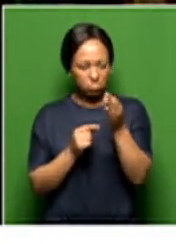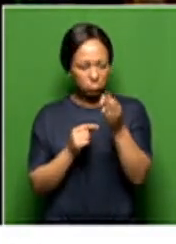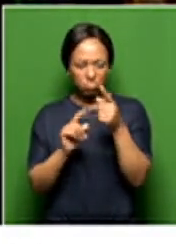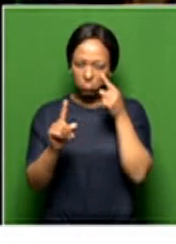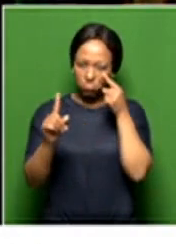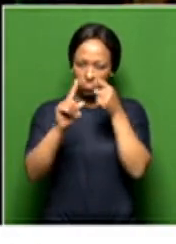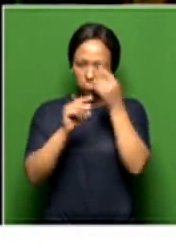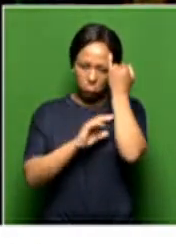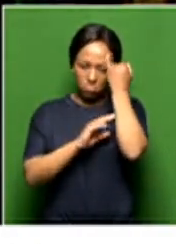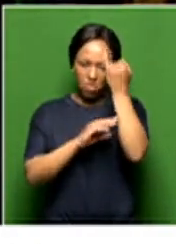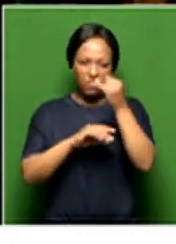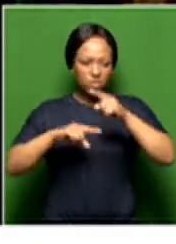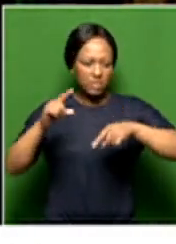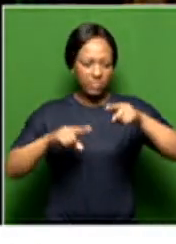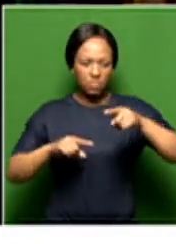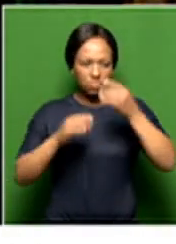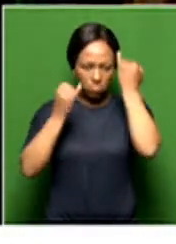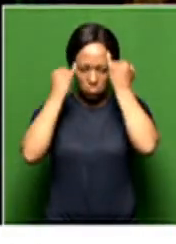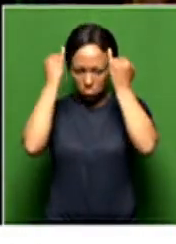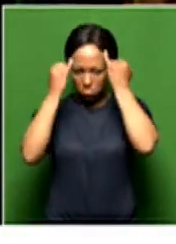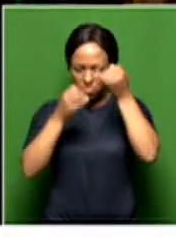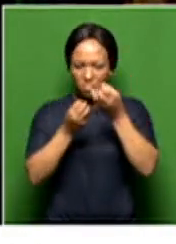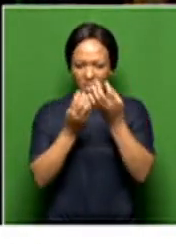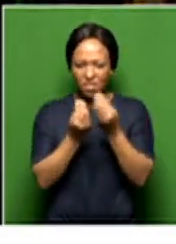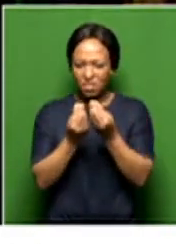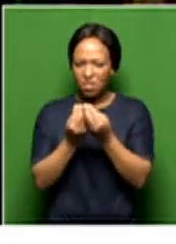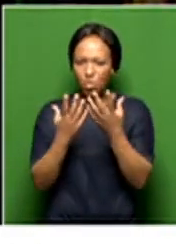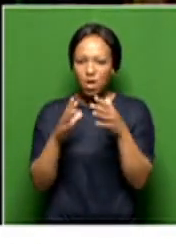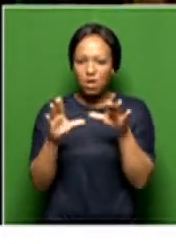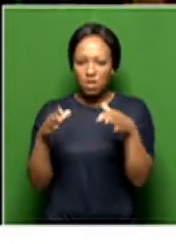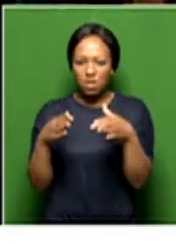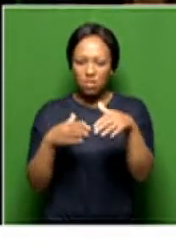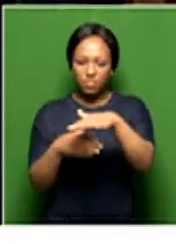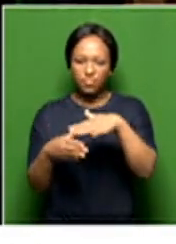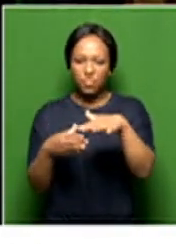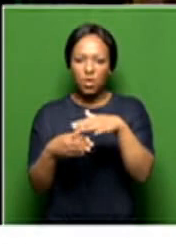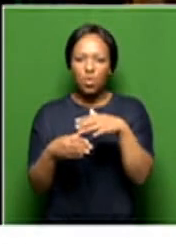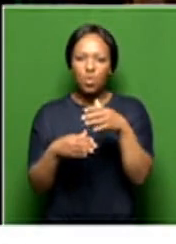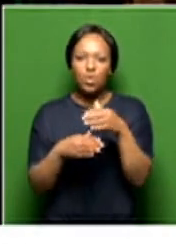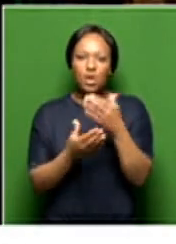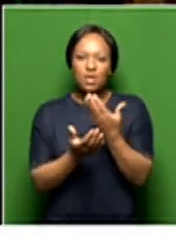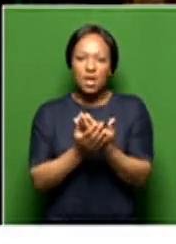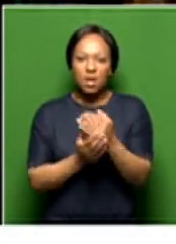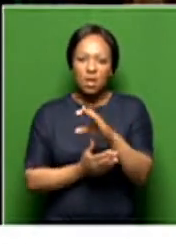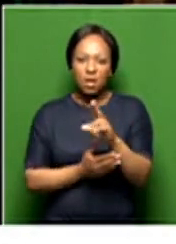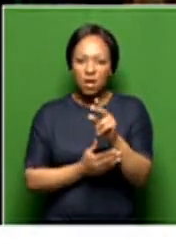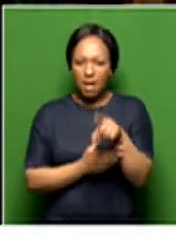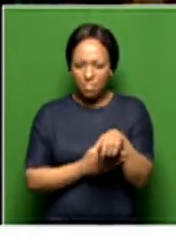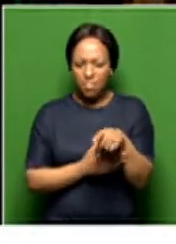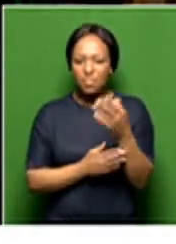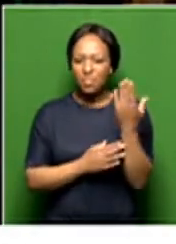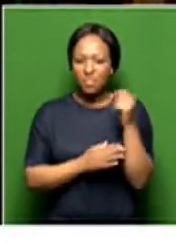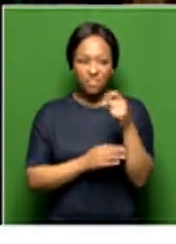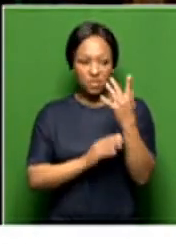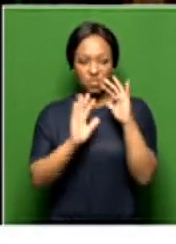as a springboard for different product innovation in the industry. Like first the Can Cup, which was a first in the world, which was